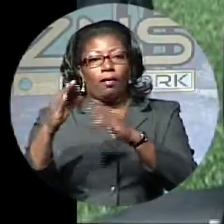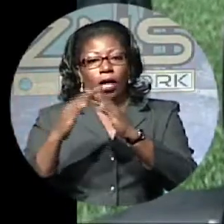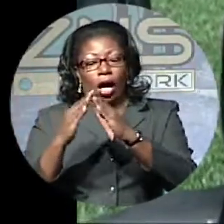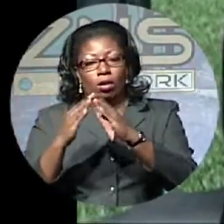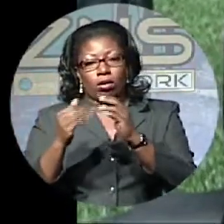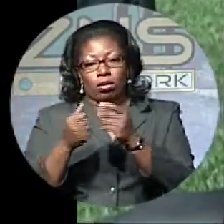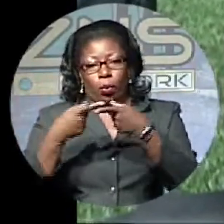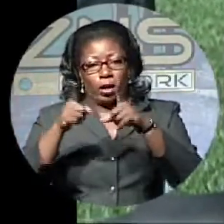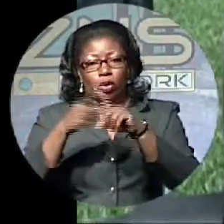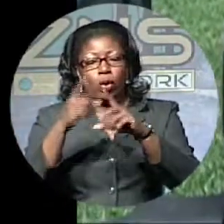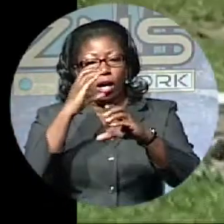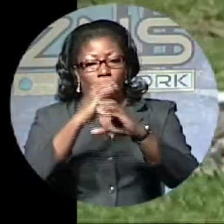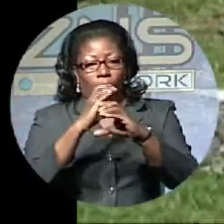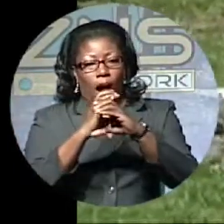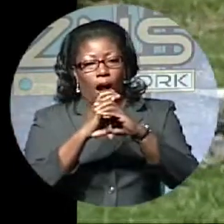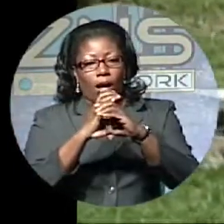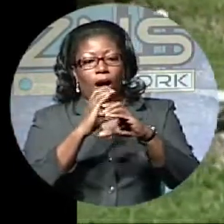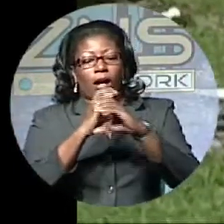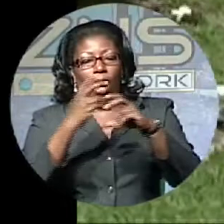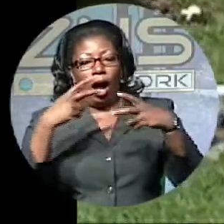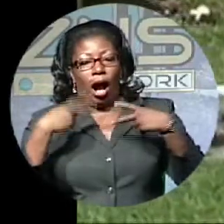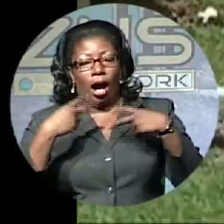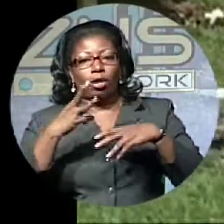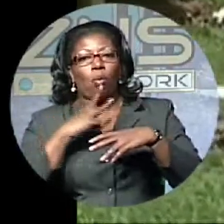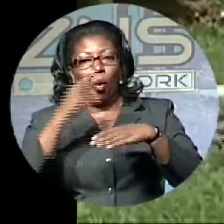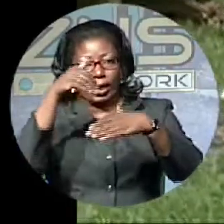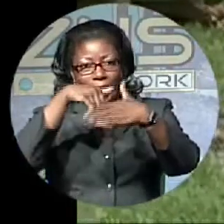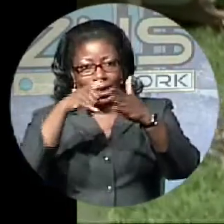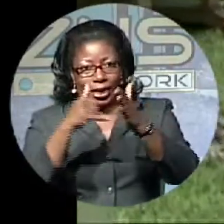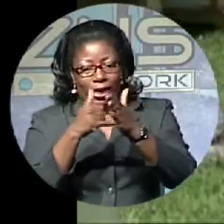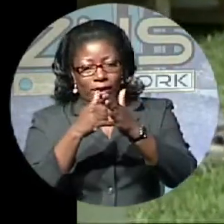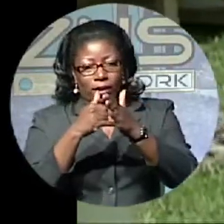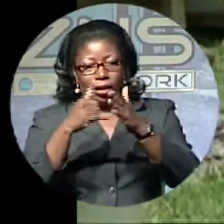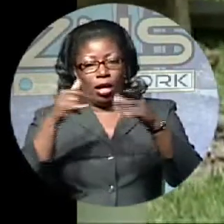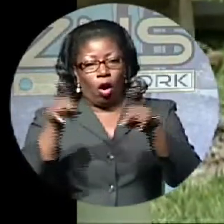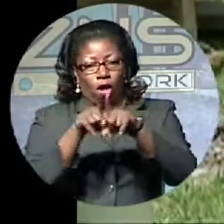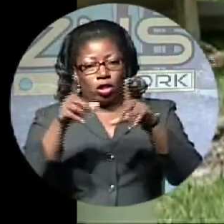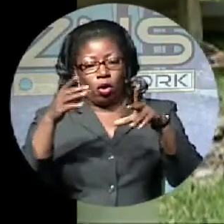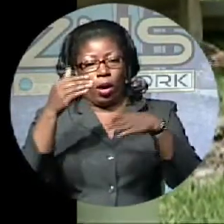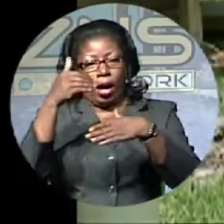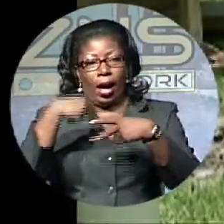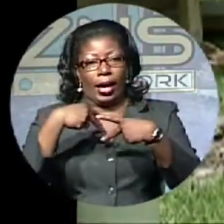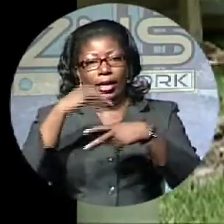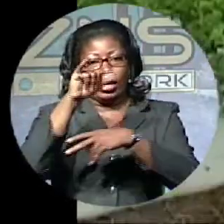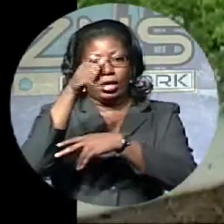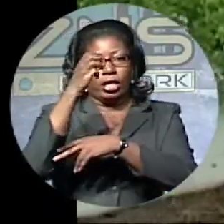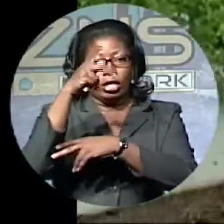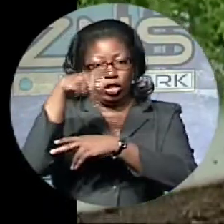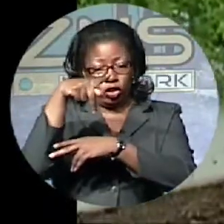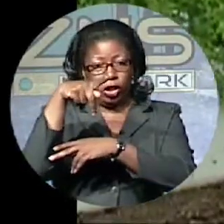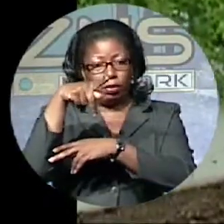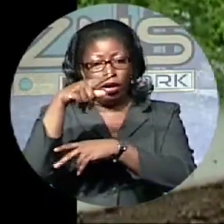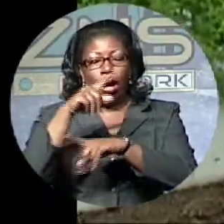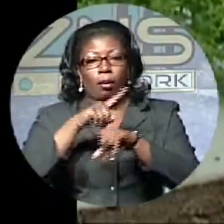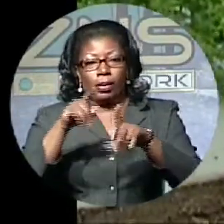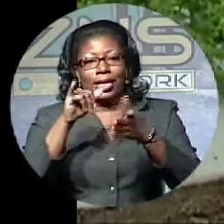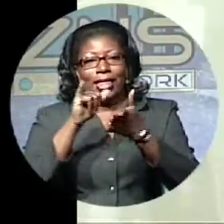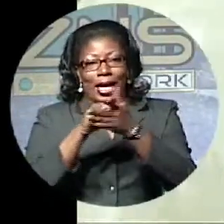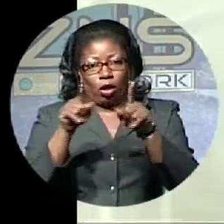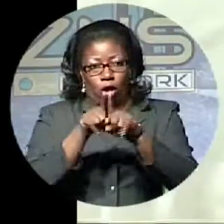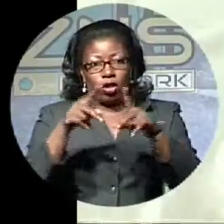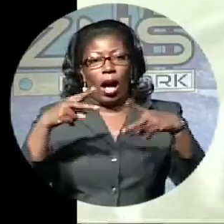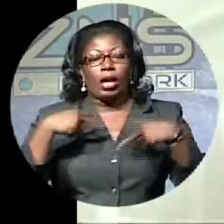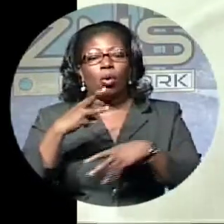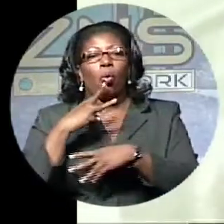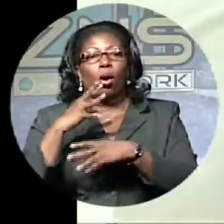was completely flooded. The Jeep that I was driving had water coming into it, and that barely got out. But if you think that situation was bad enough, think again.